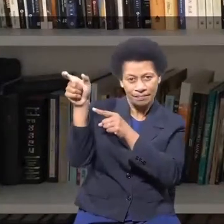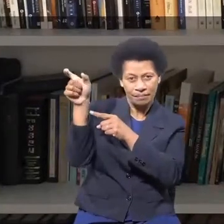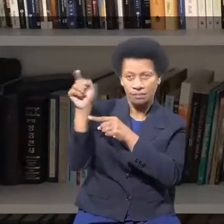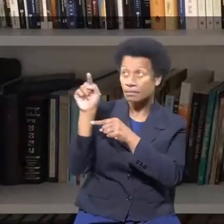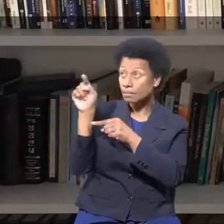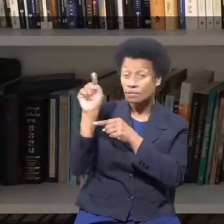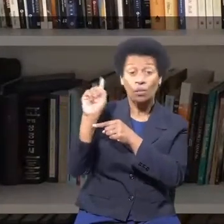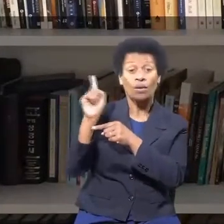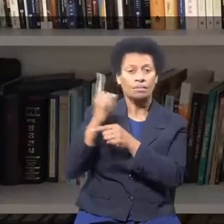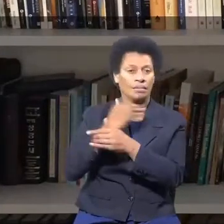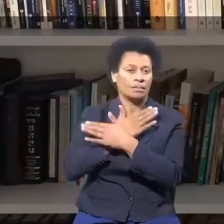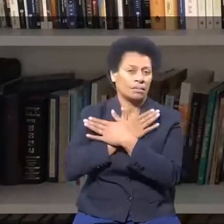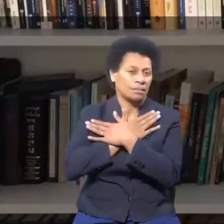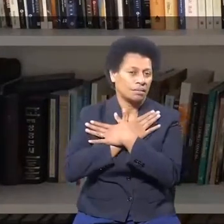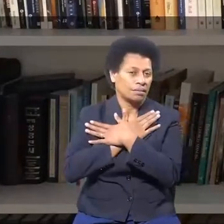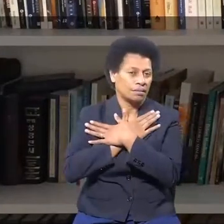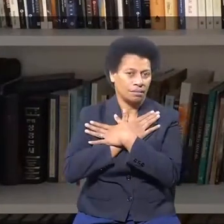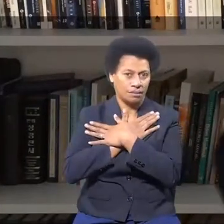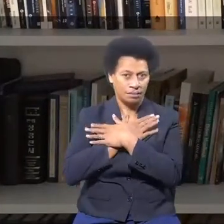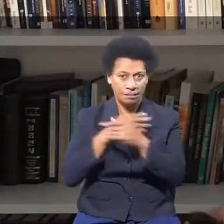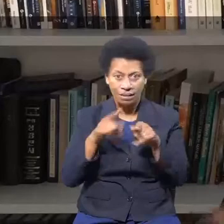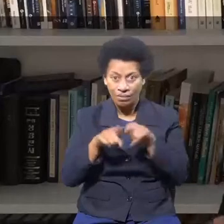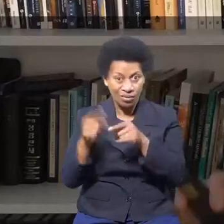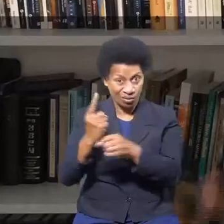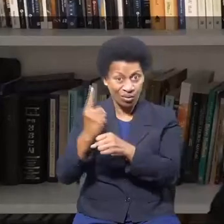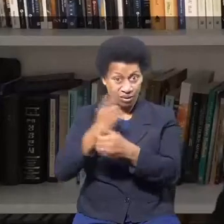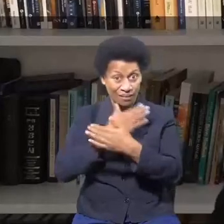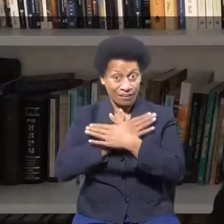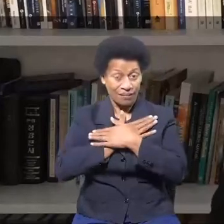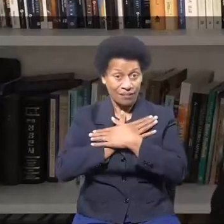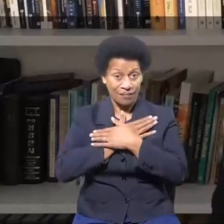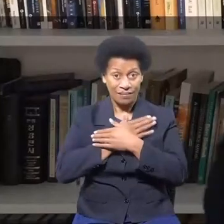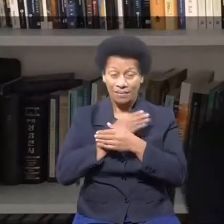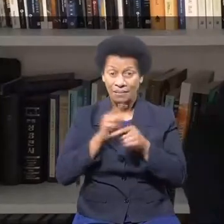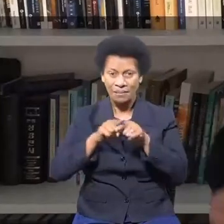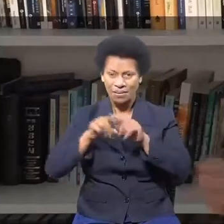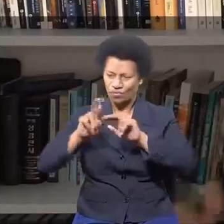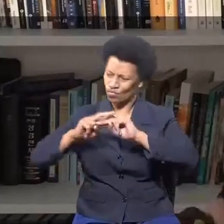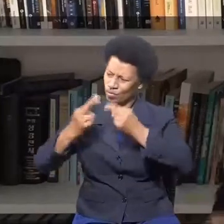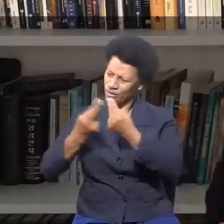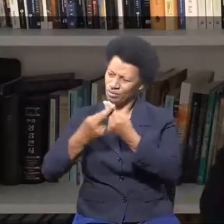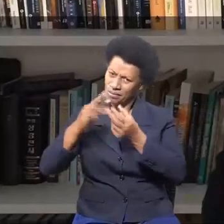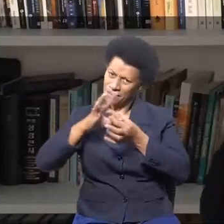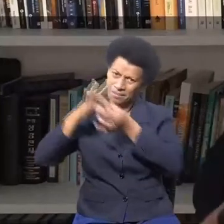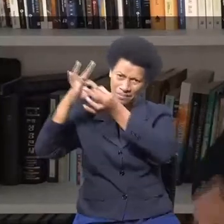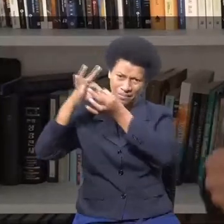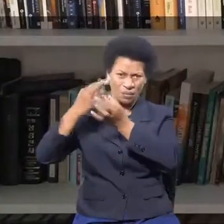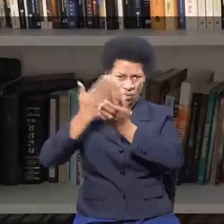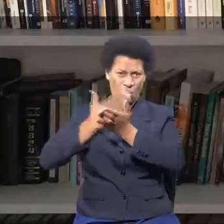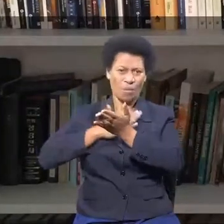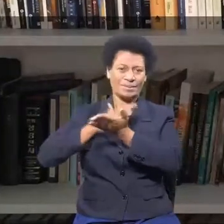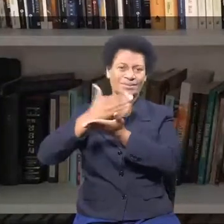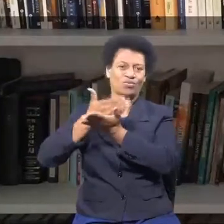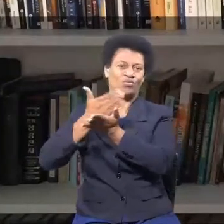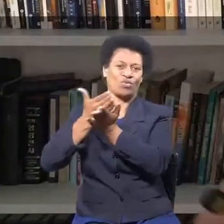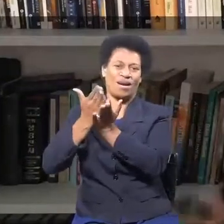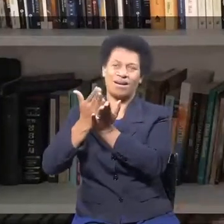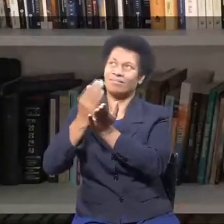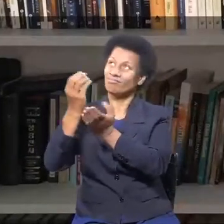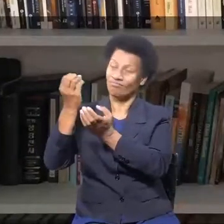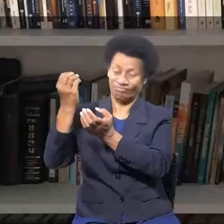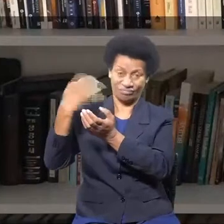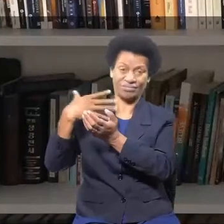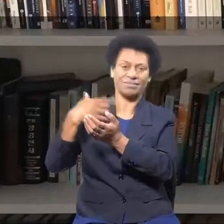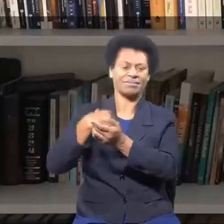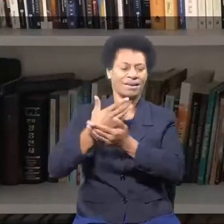of God. God is love. Now, if God is love and he's relational, he would want to